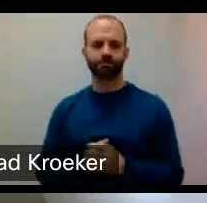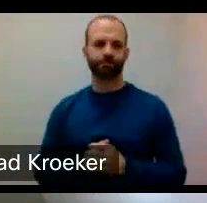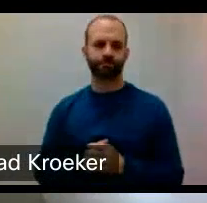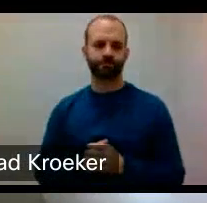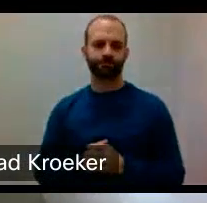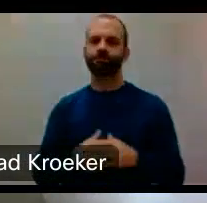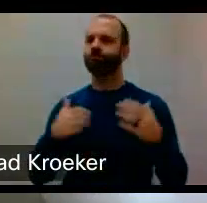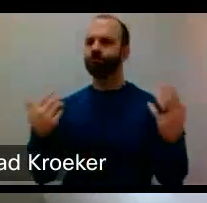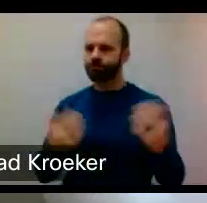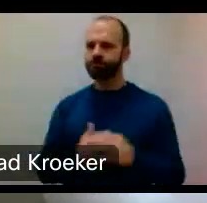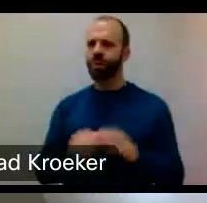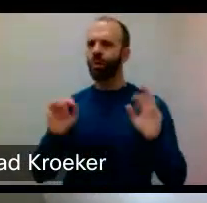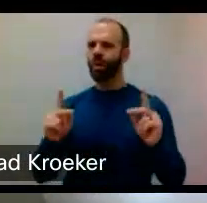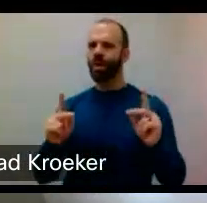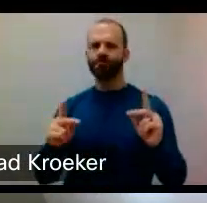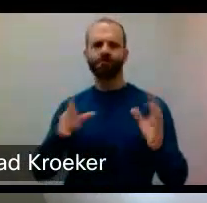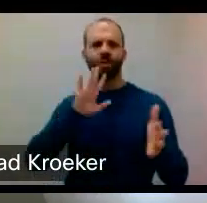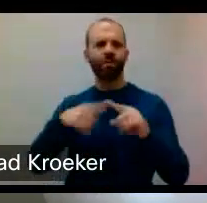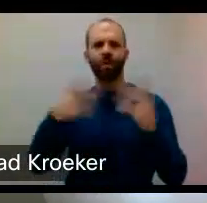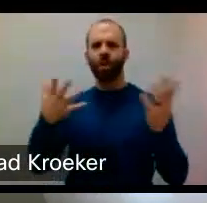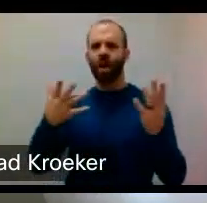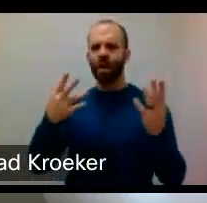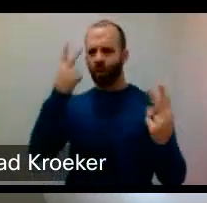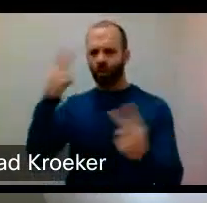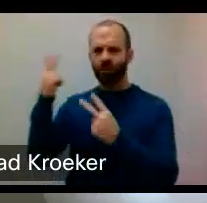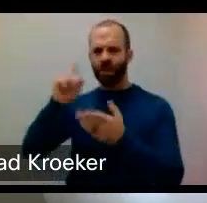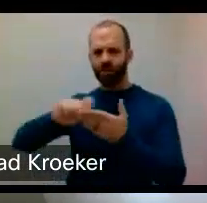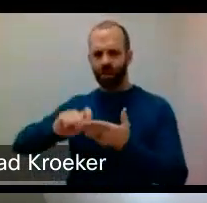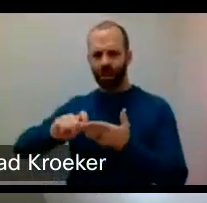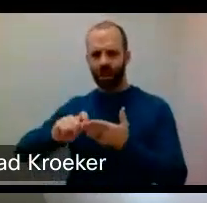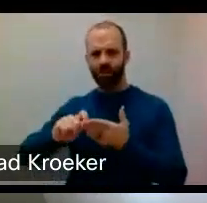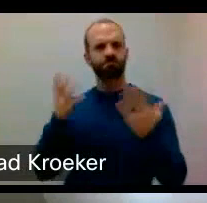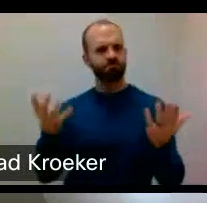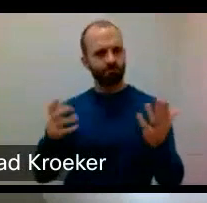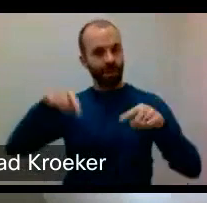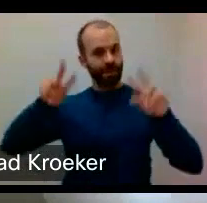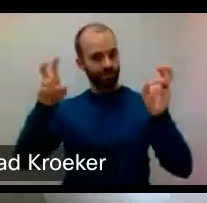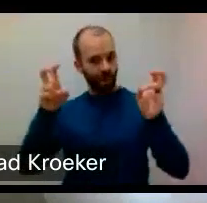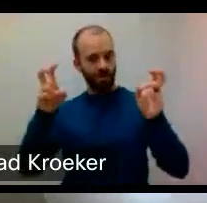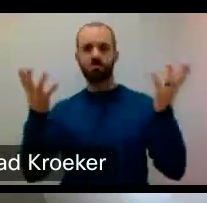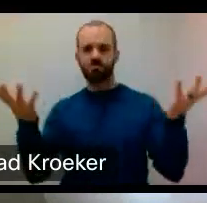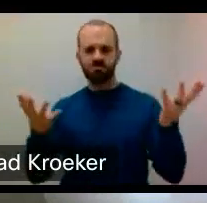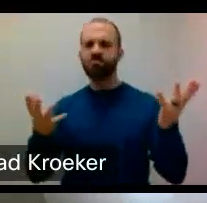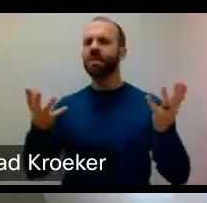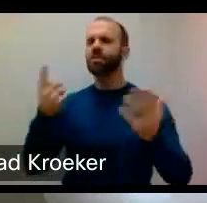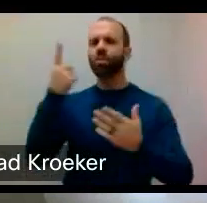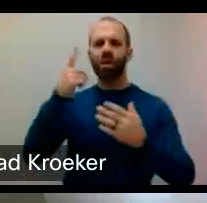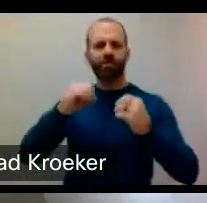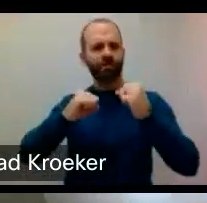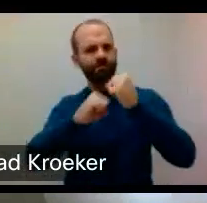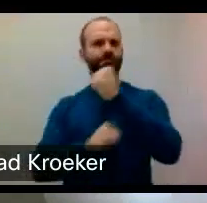All right, so we're talking about reflective writing today, and this topic has been chosen as one of the foundational